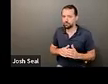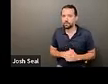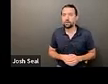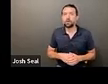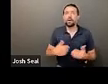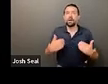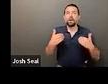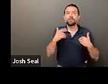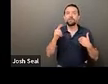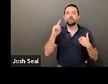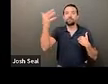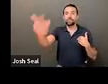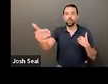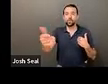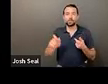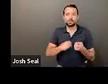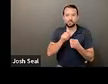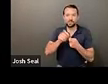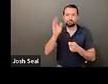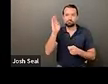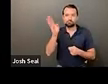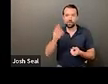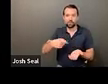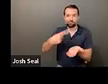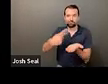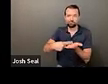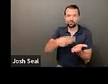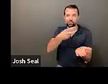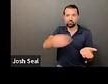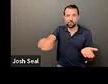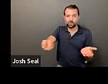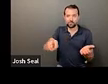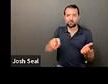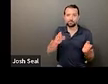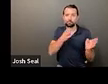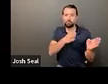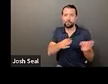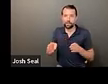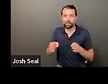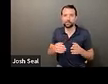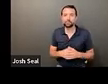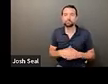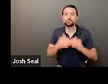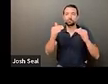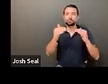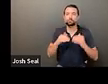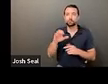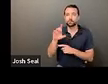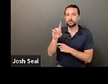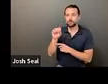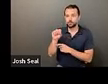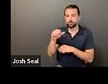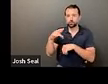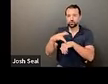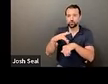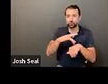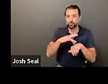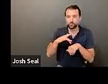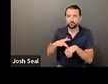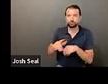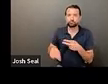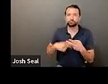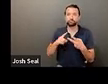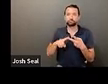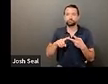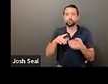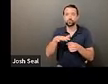presentation that is specific to transition planning. CDS resources are there and regional program resources are there. And